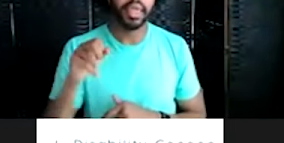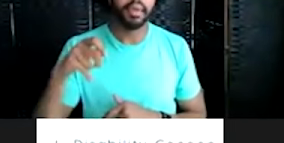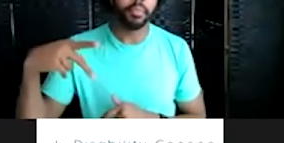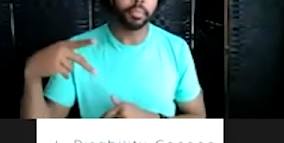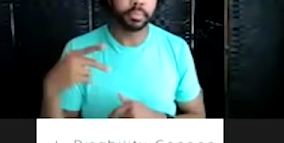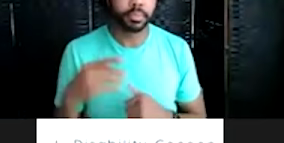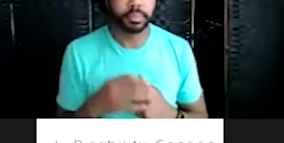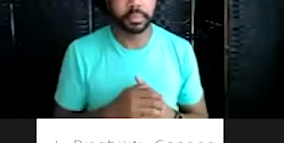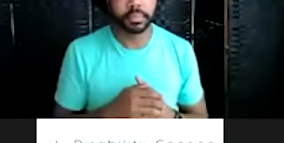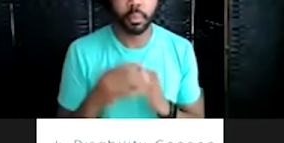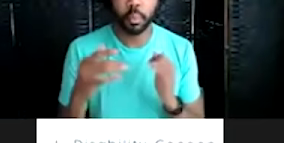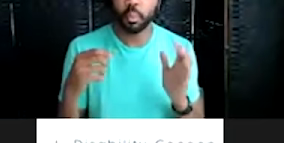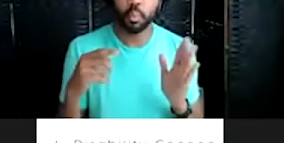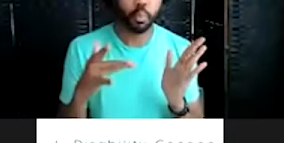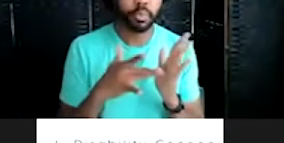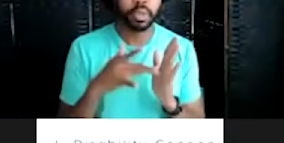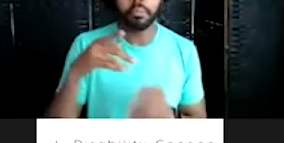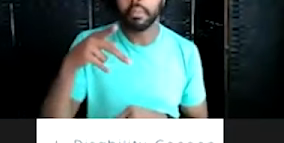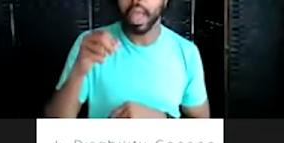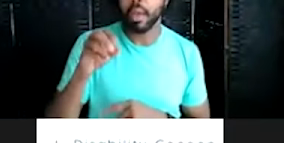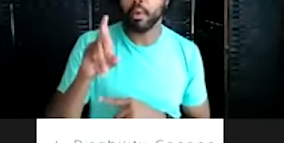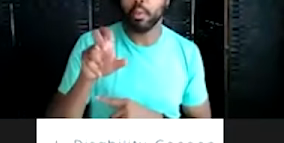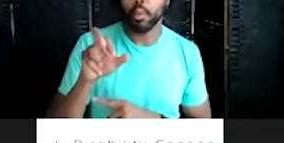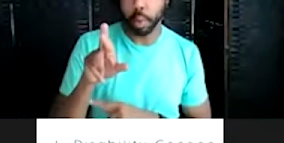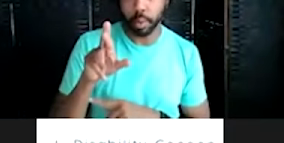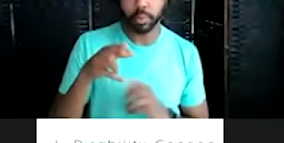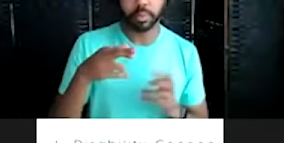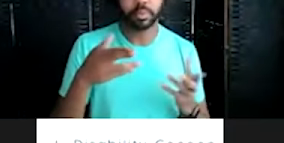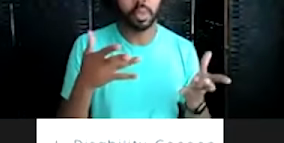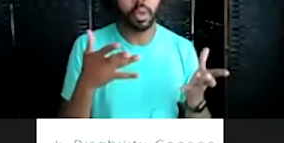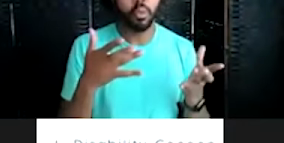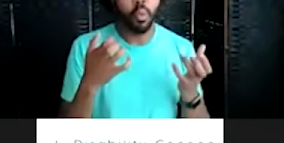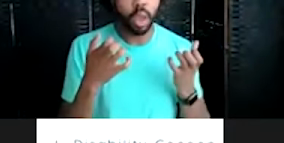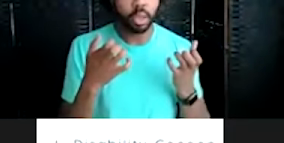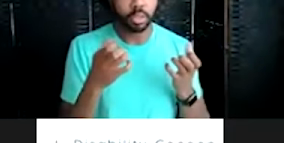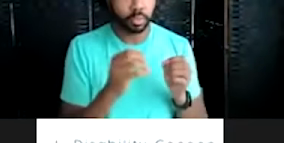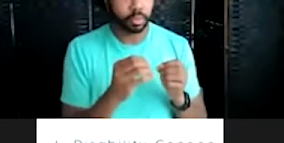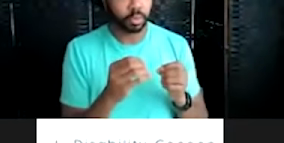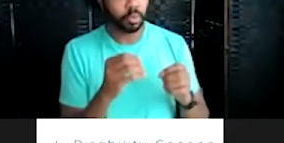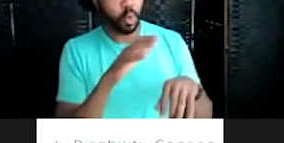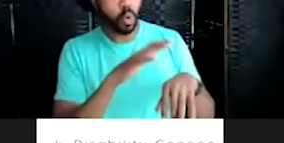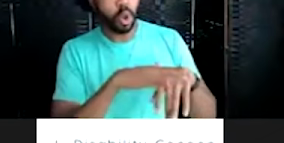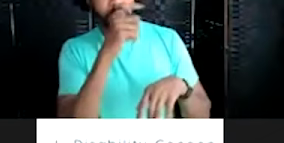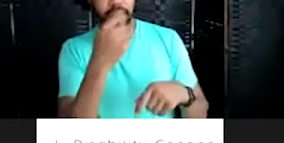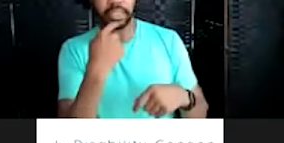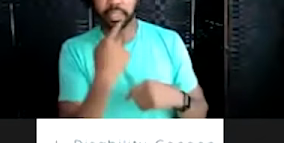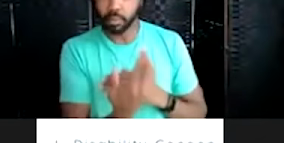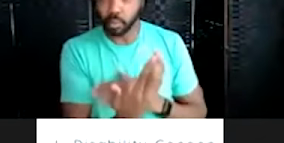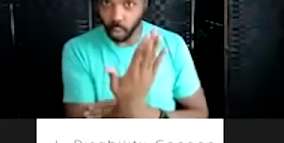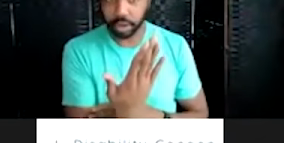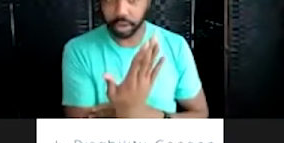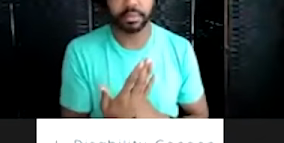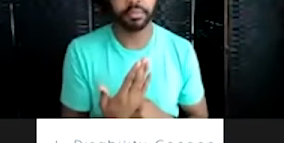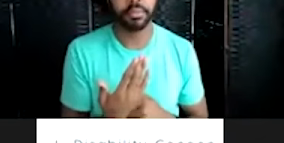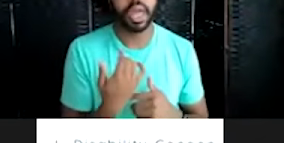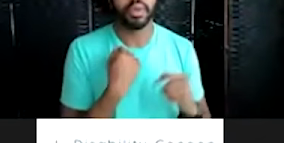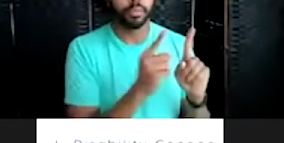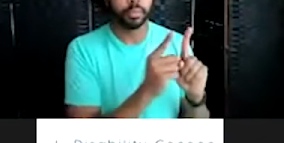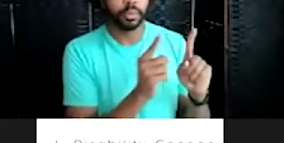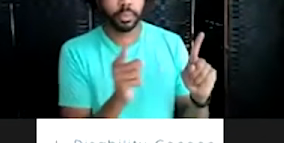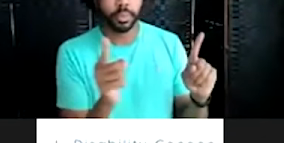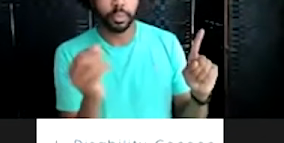Power, and we want it to come on because I'm saying good morning. And then let's hit Brightness and bring it all the way up